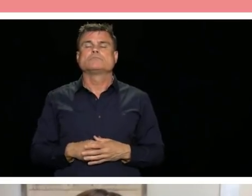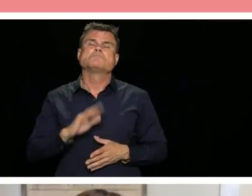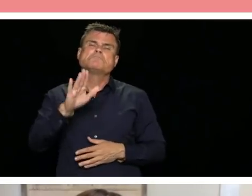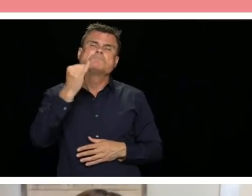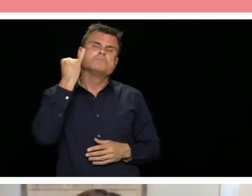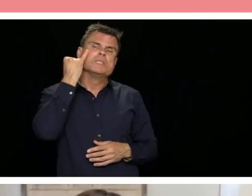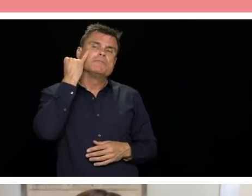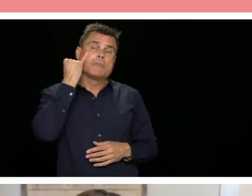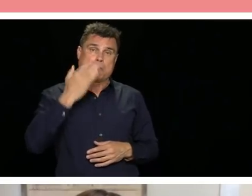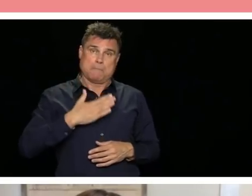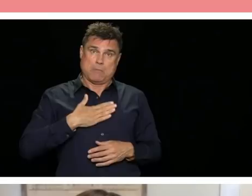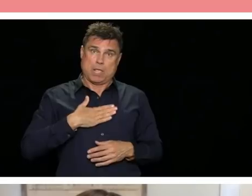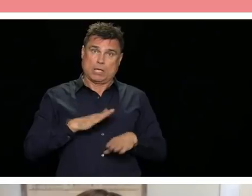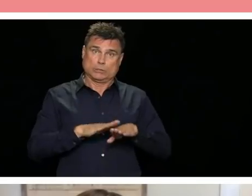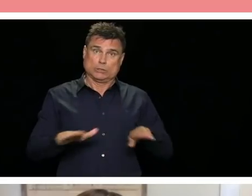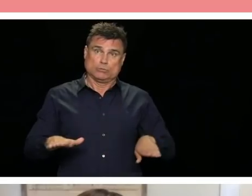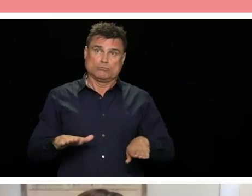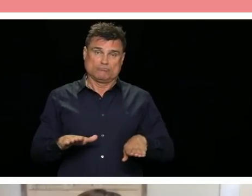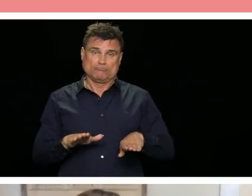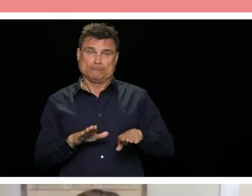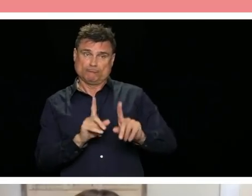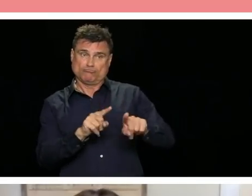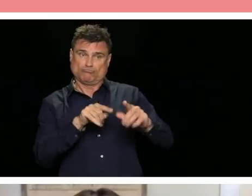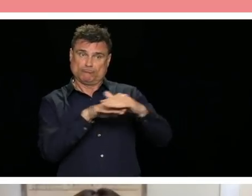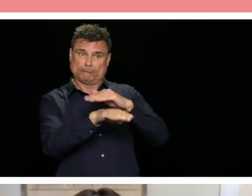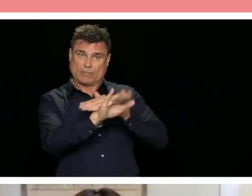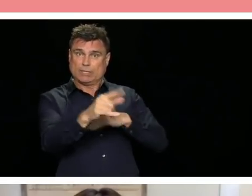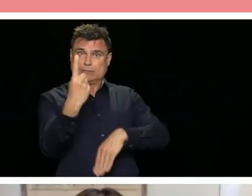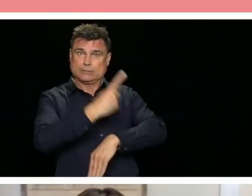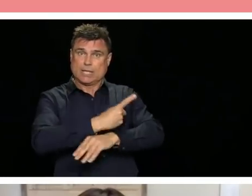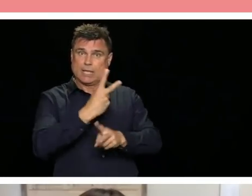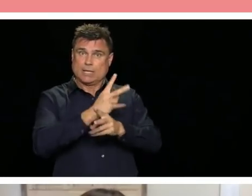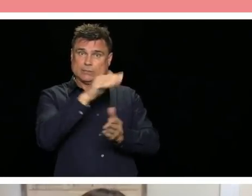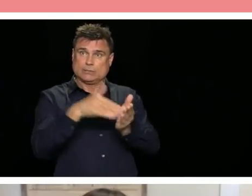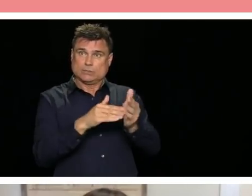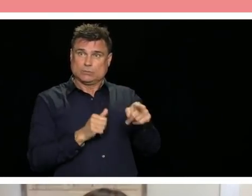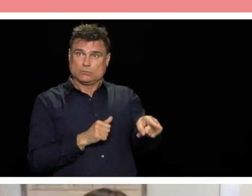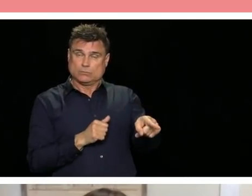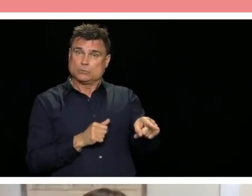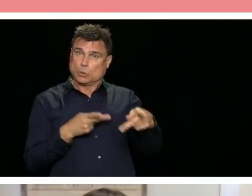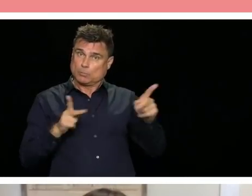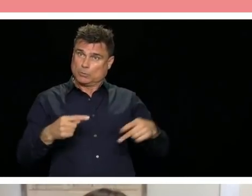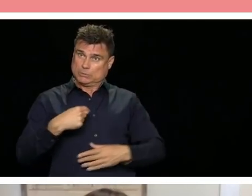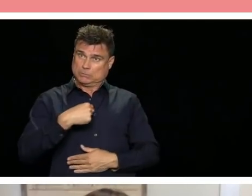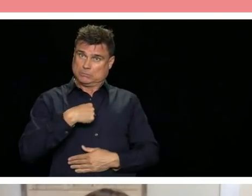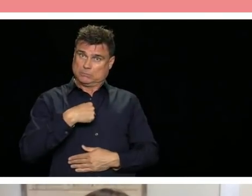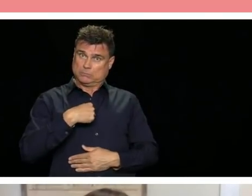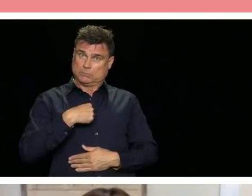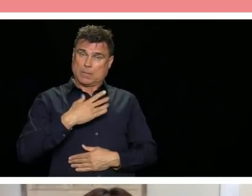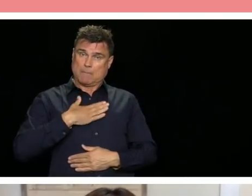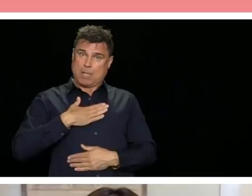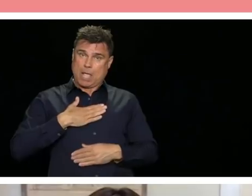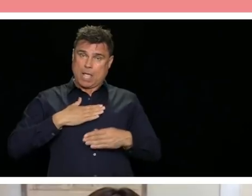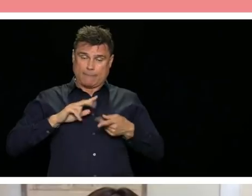I still expand my bubble to one other household or to healthy grandparents.